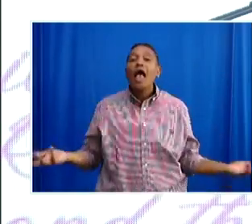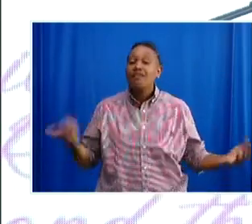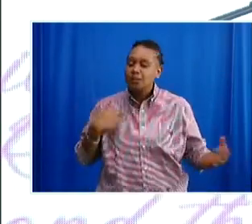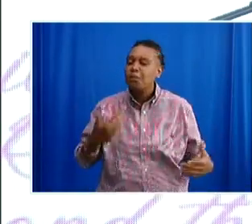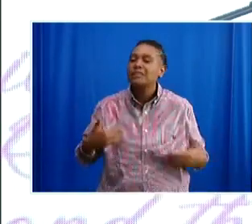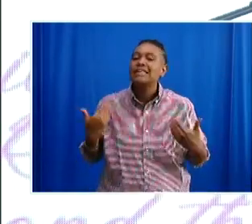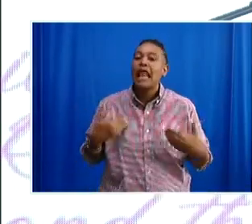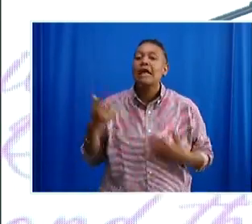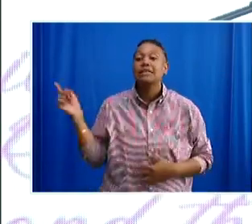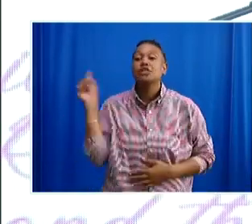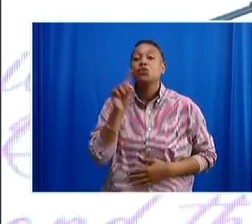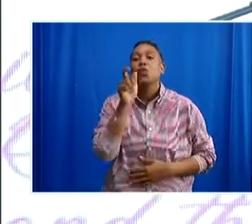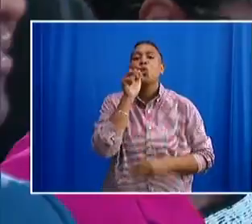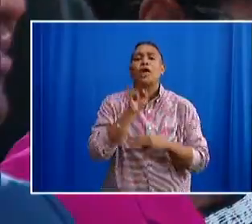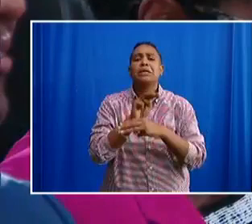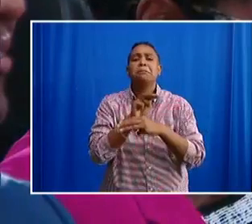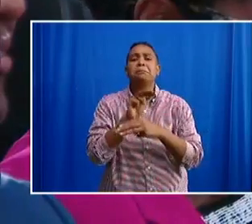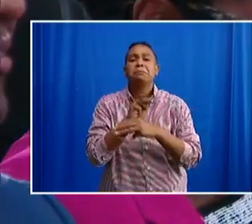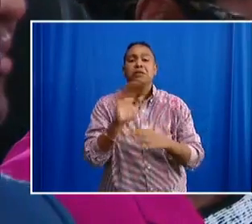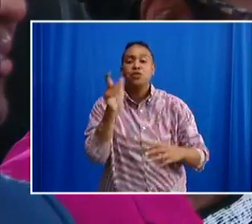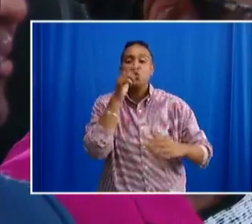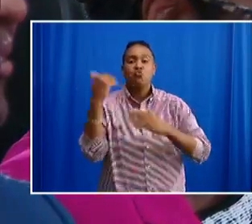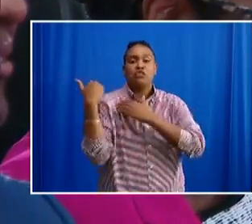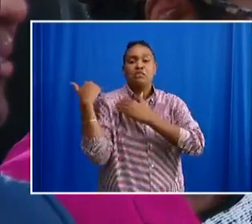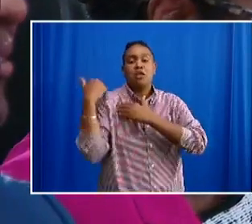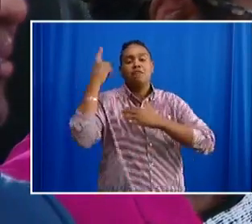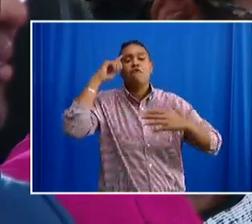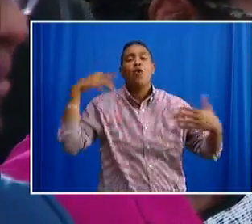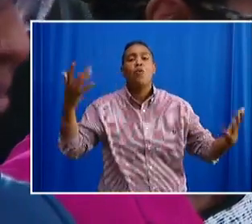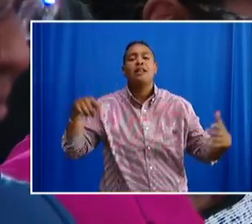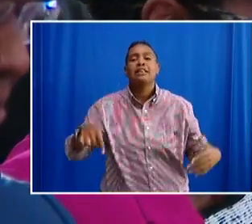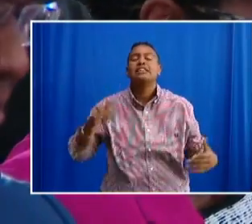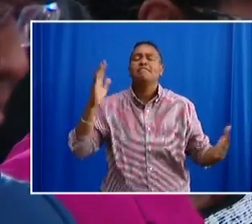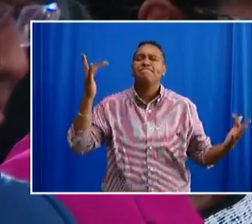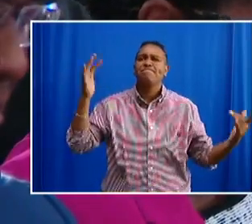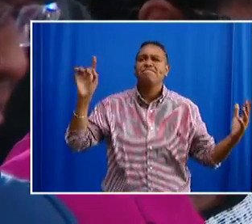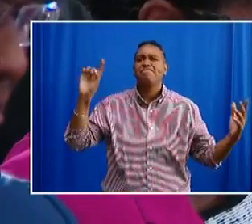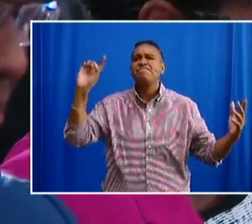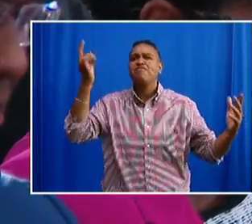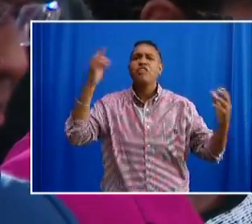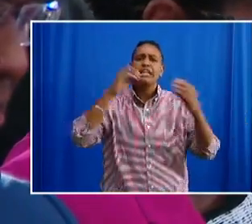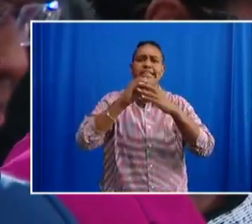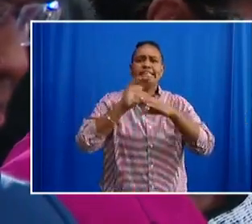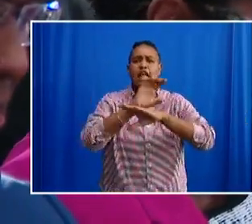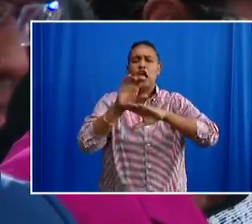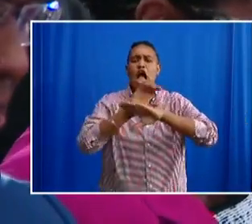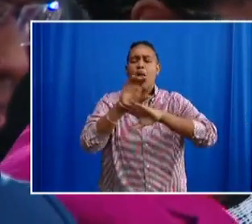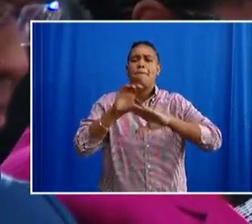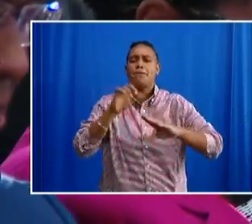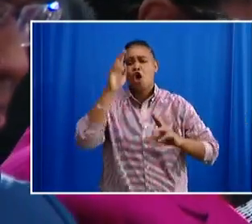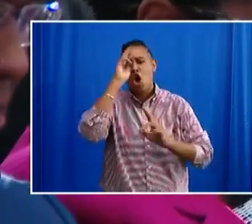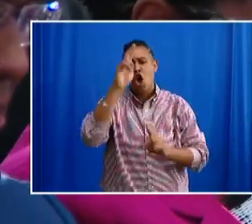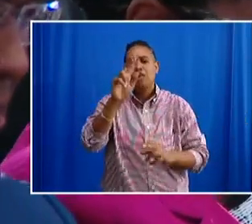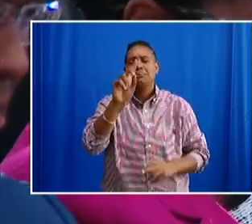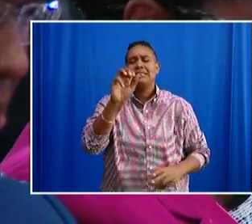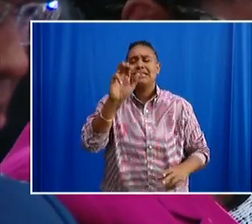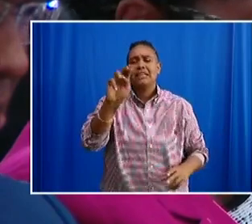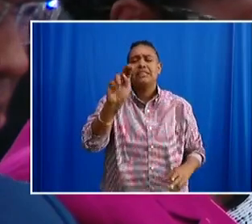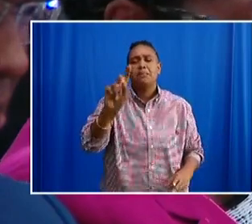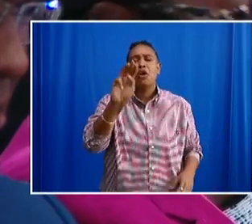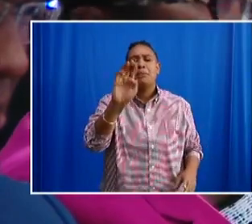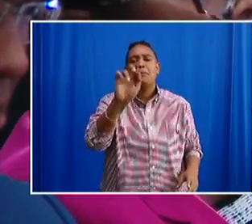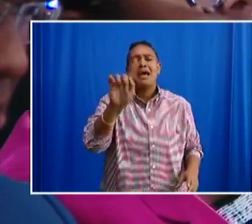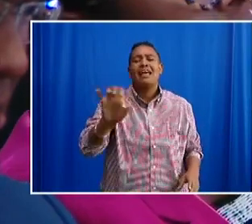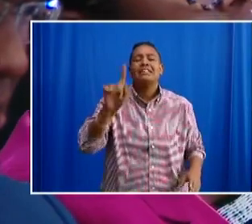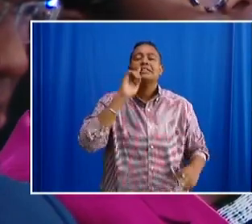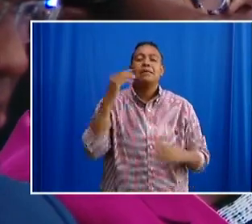to bring the minister, the line minister responsible for this first in the Caribbean, Honorable Desmond McKenzie, Minister